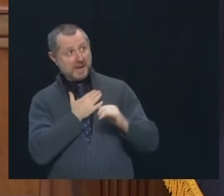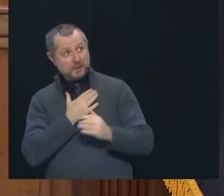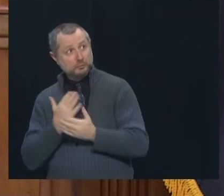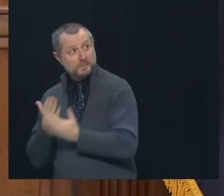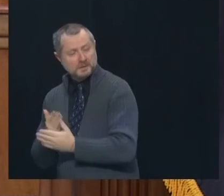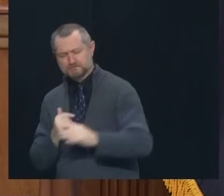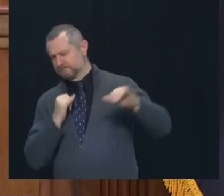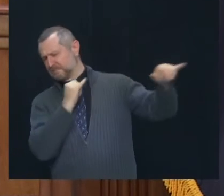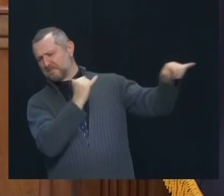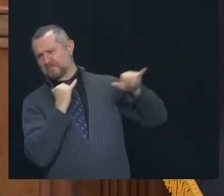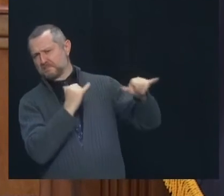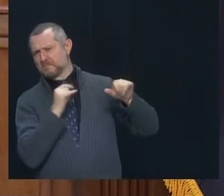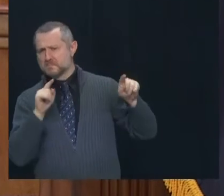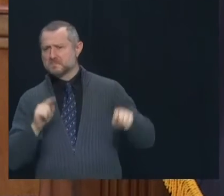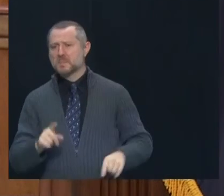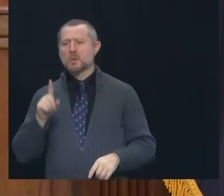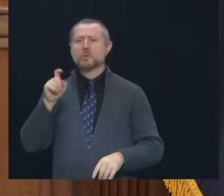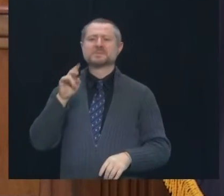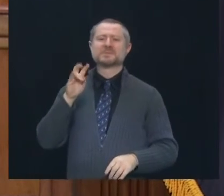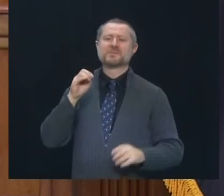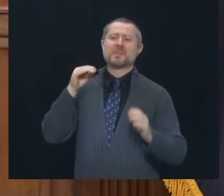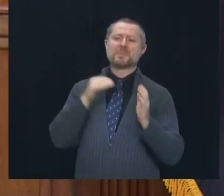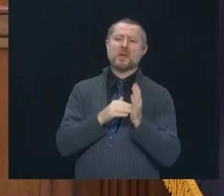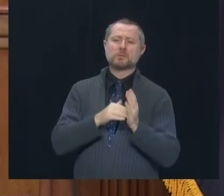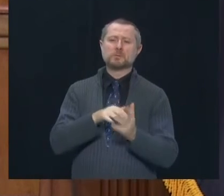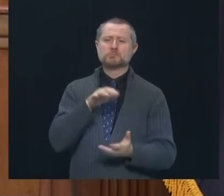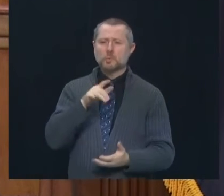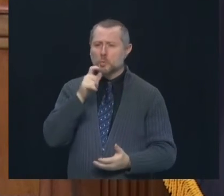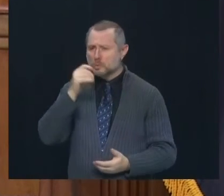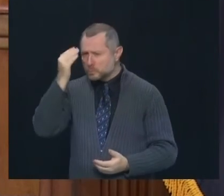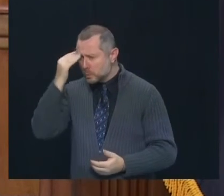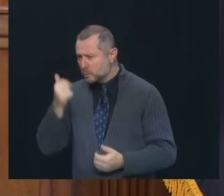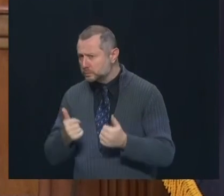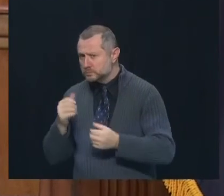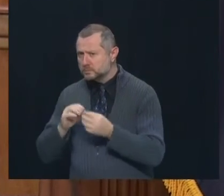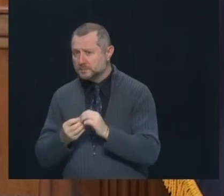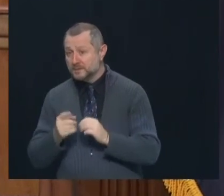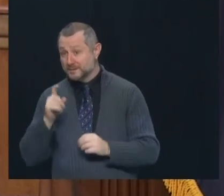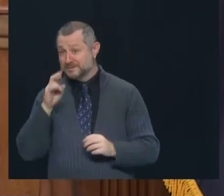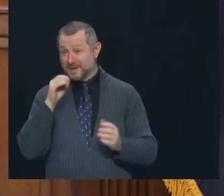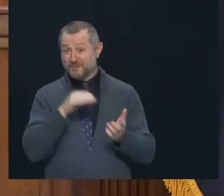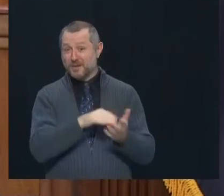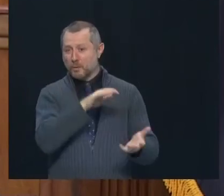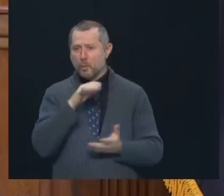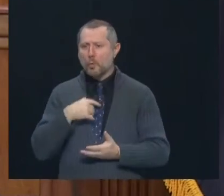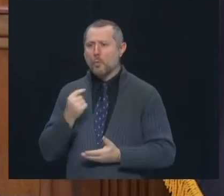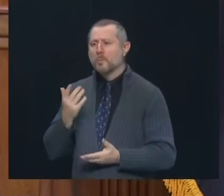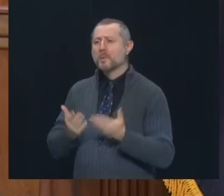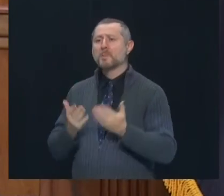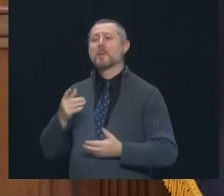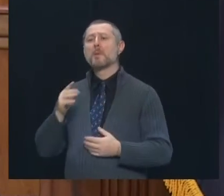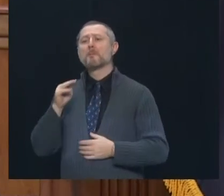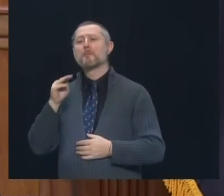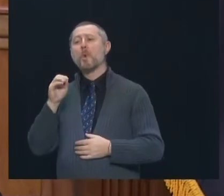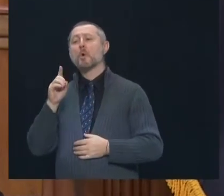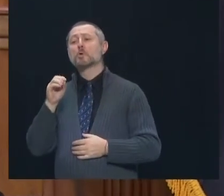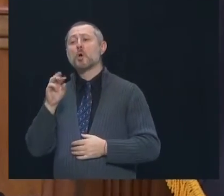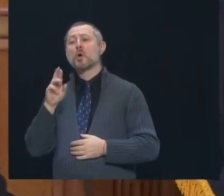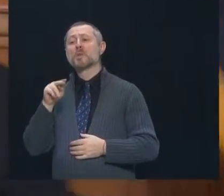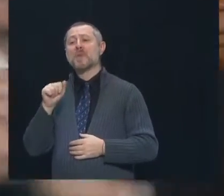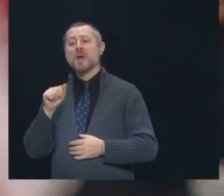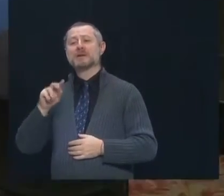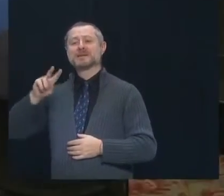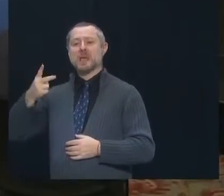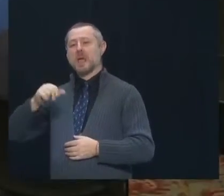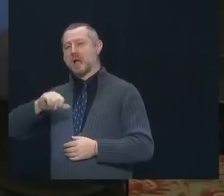doses, who knows the numbers? After the 170,000, we may get a Moderna second batch, but we don't know what the numbers are on Moderna. 170 is just